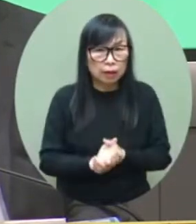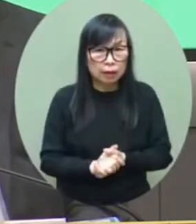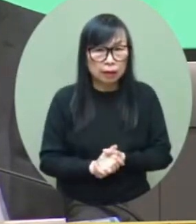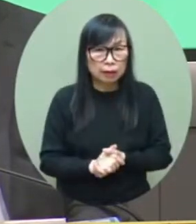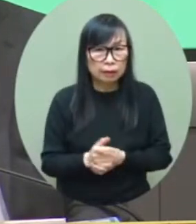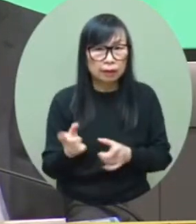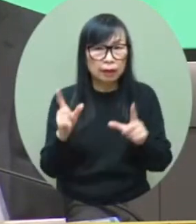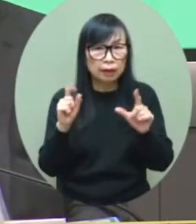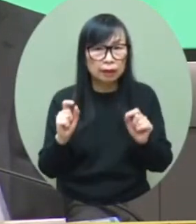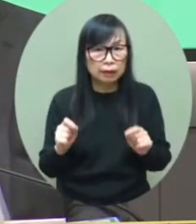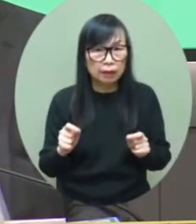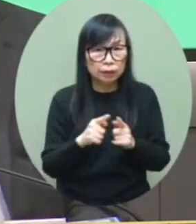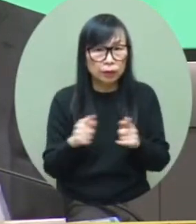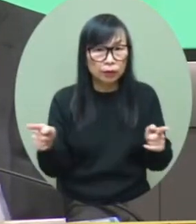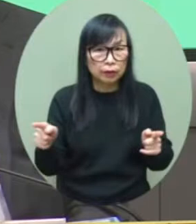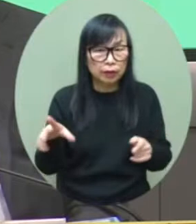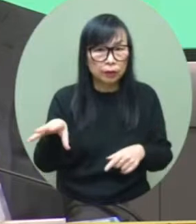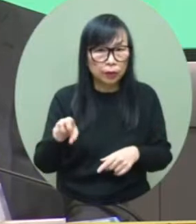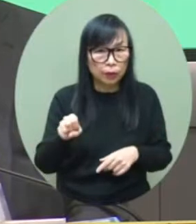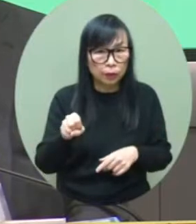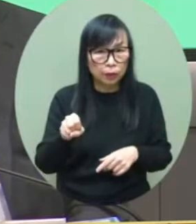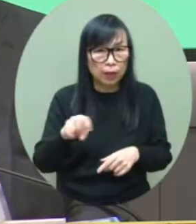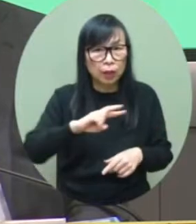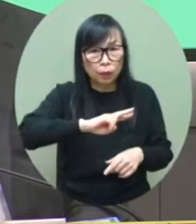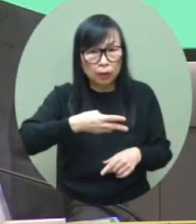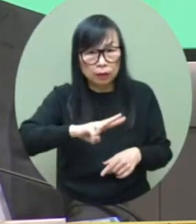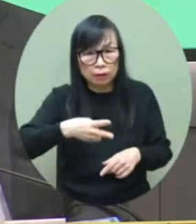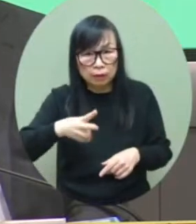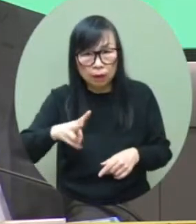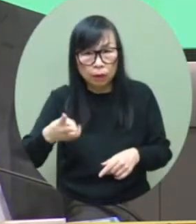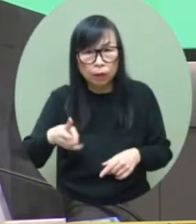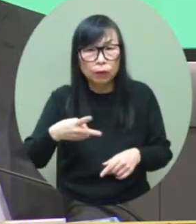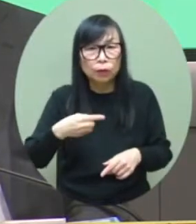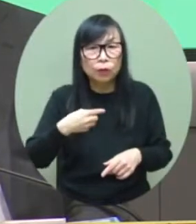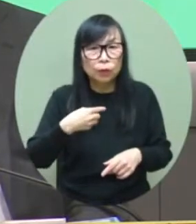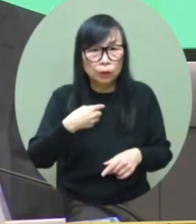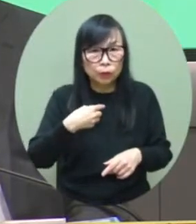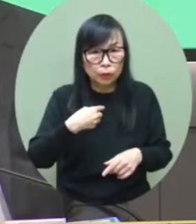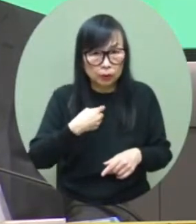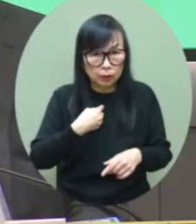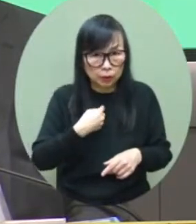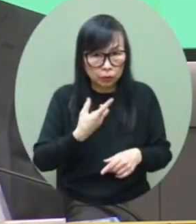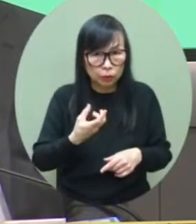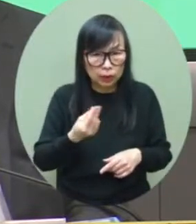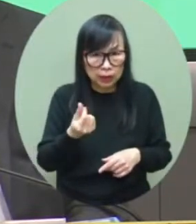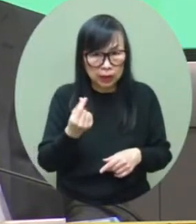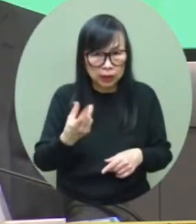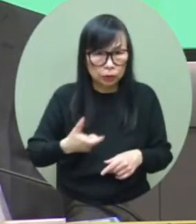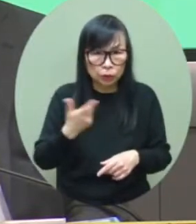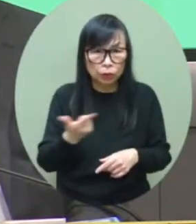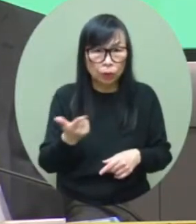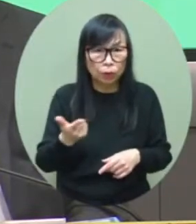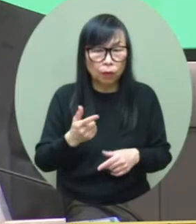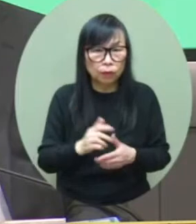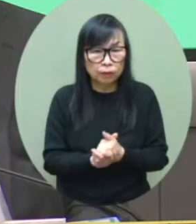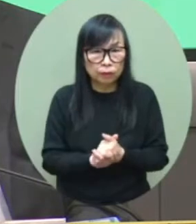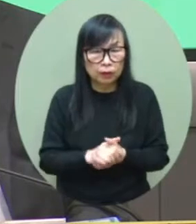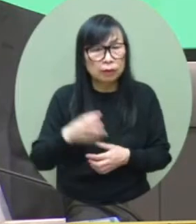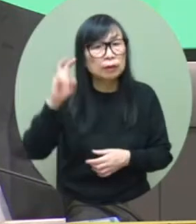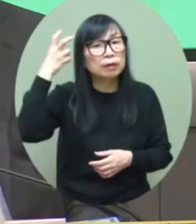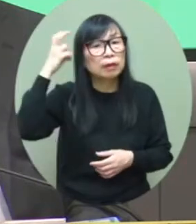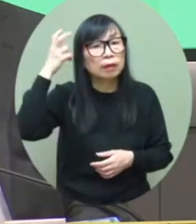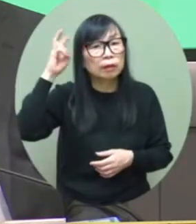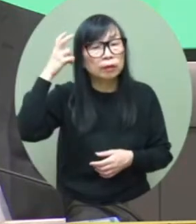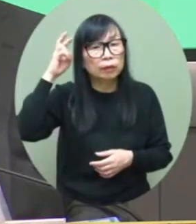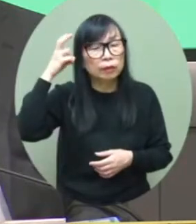an emergency at a time. So these facilities were built for emergency purposes, and by going by